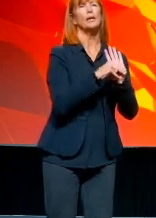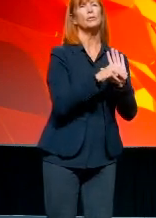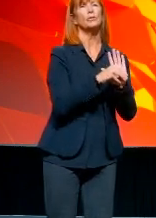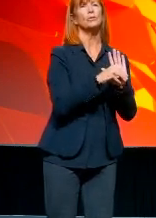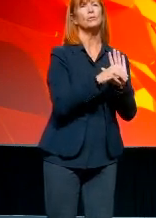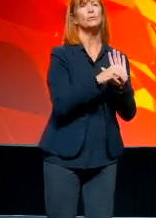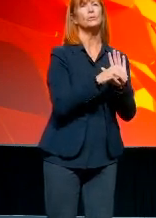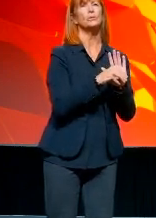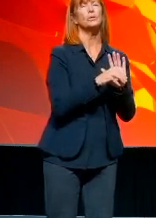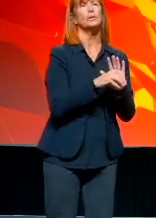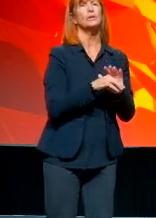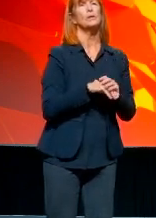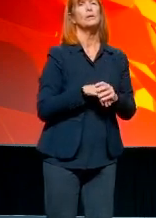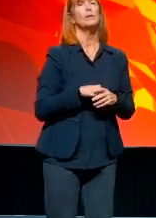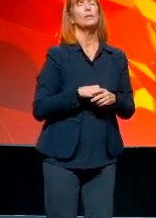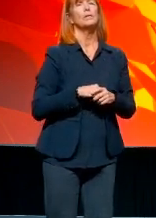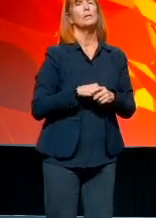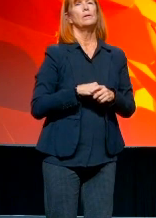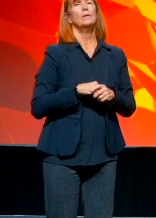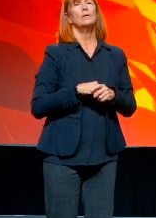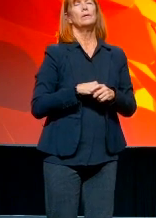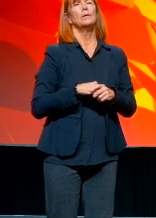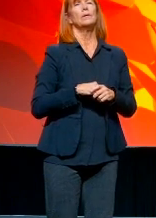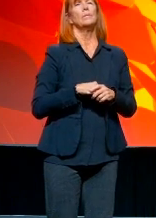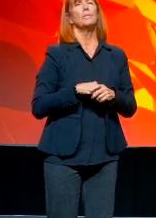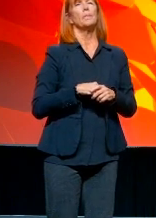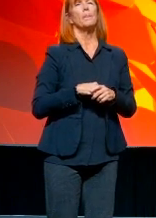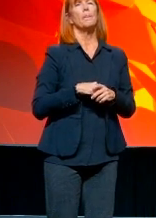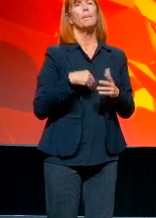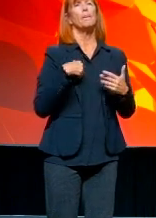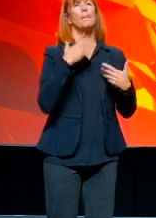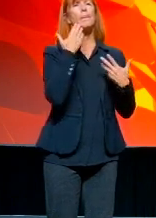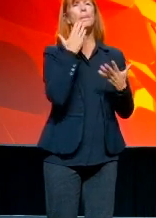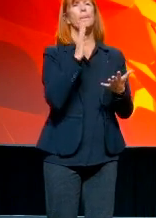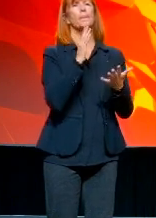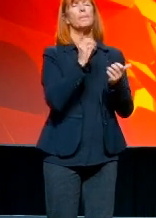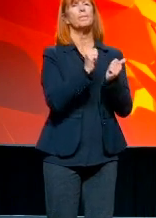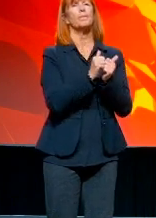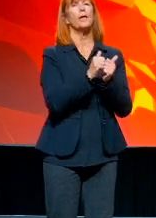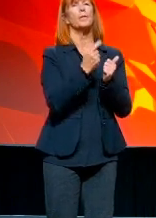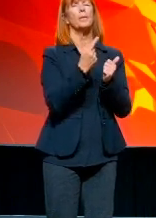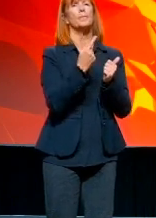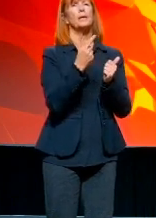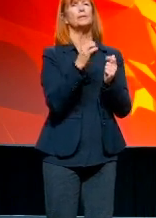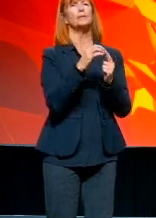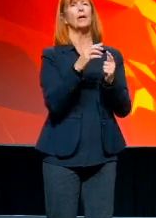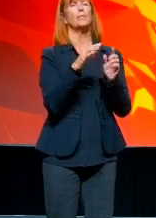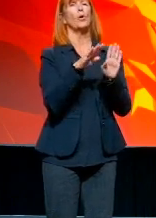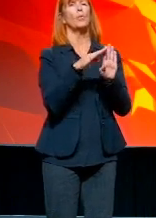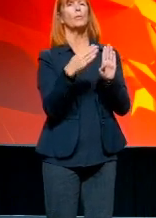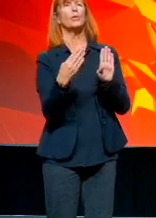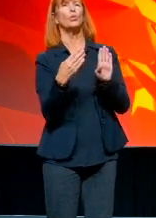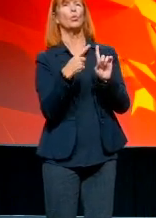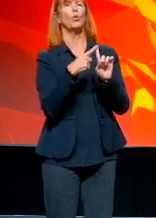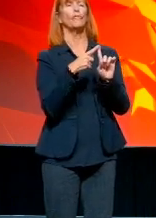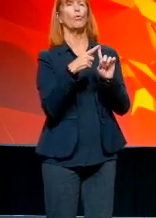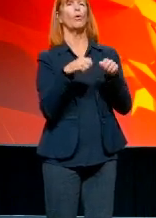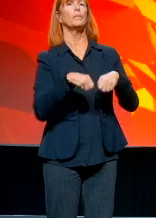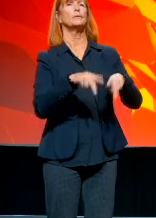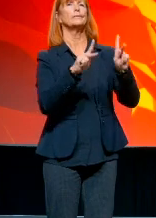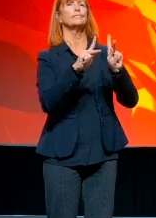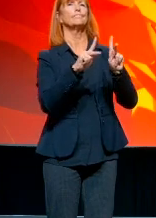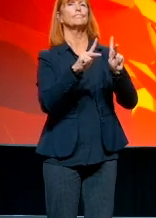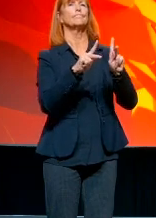the digital twins. I don't know if, let's say that we are evaluating a task that is opening a door. Do I have to